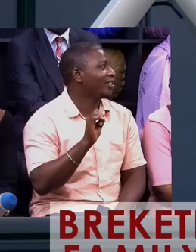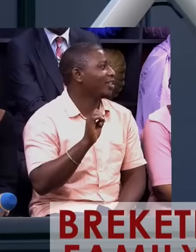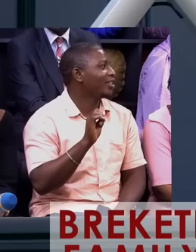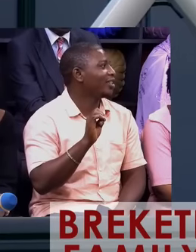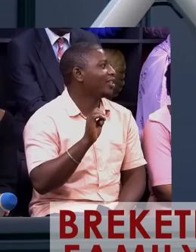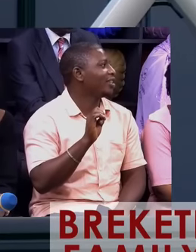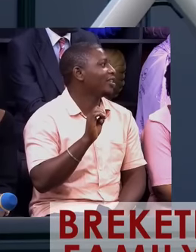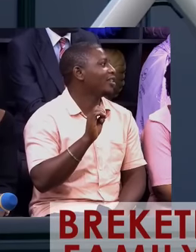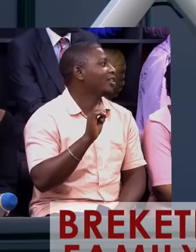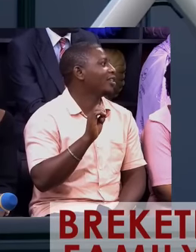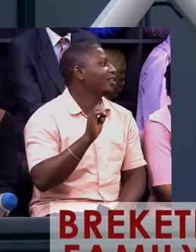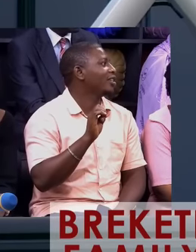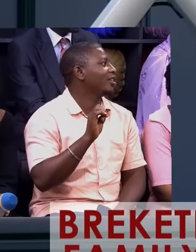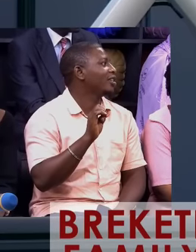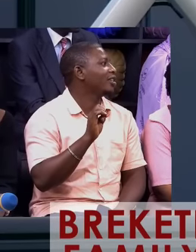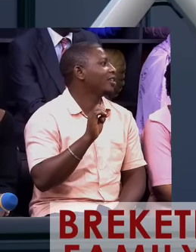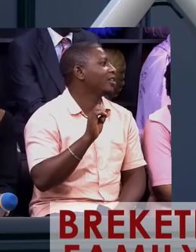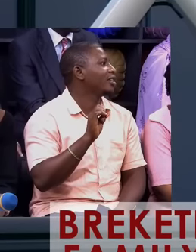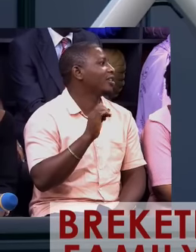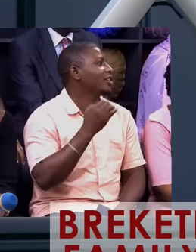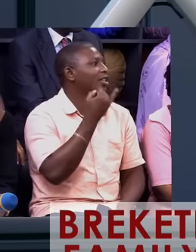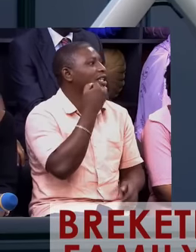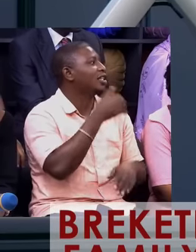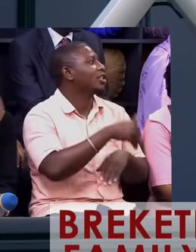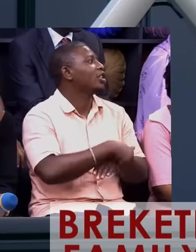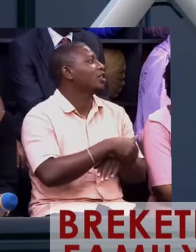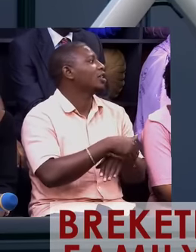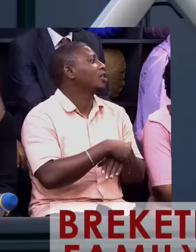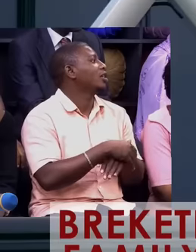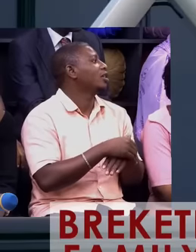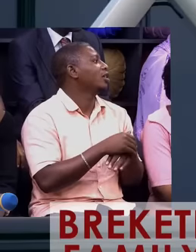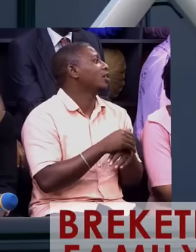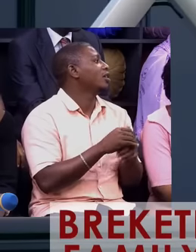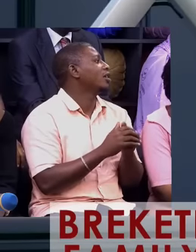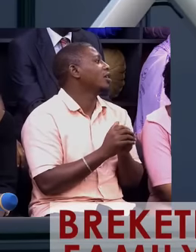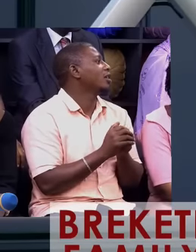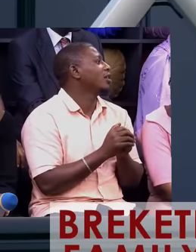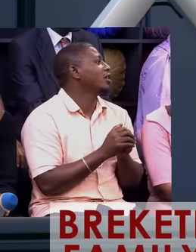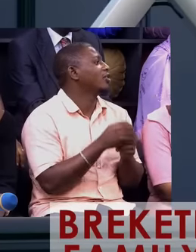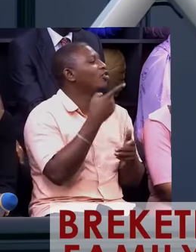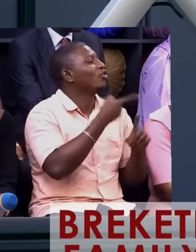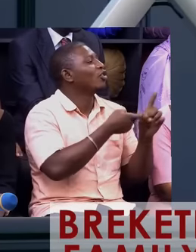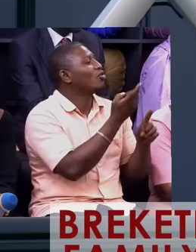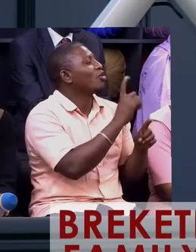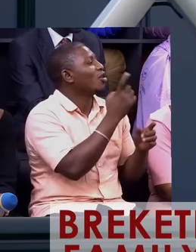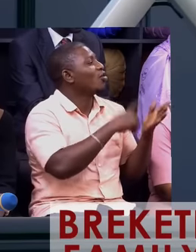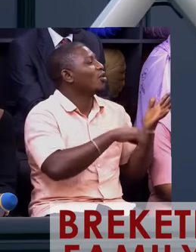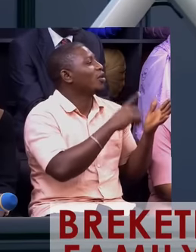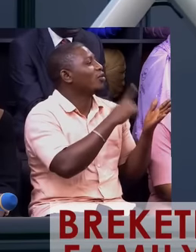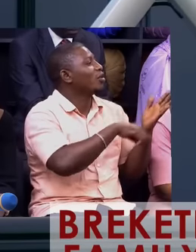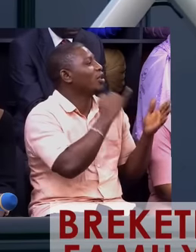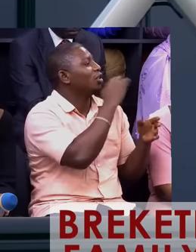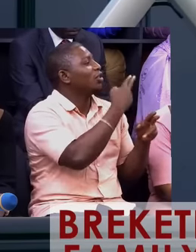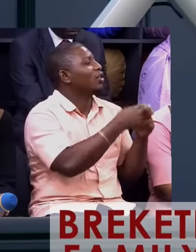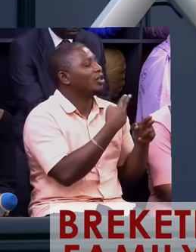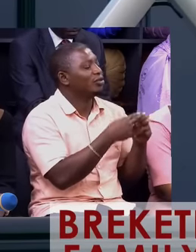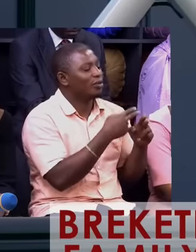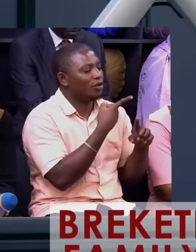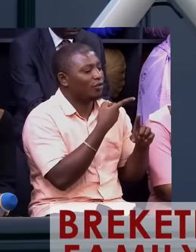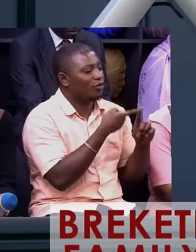and is I want to ask I your name where you